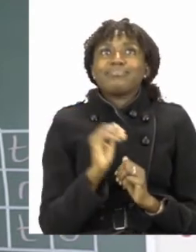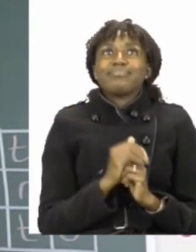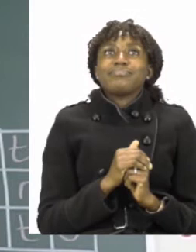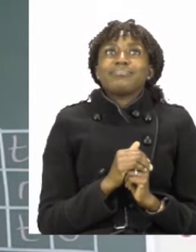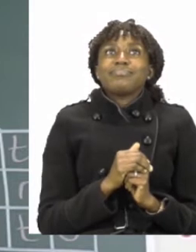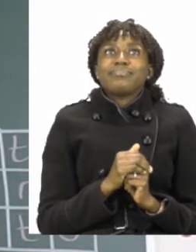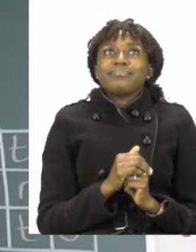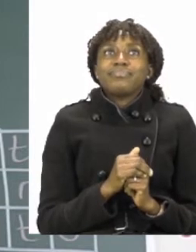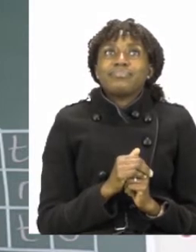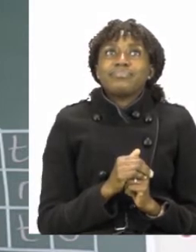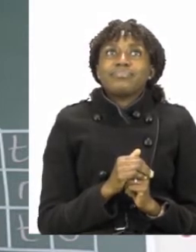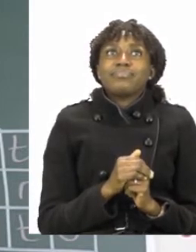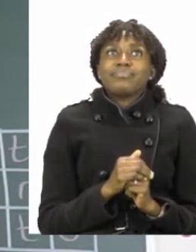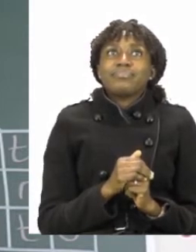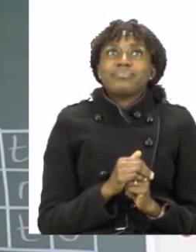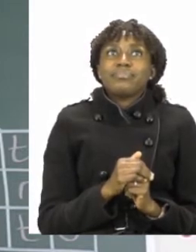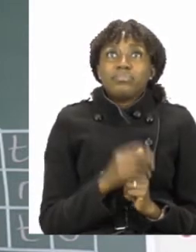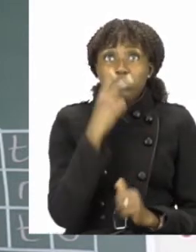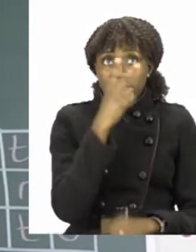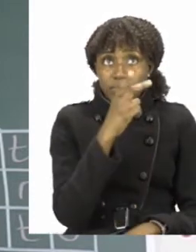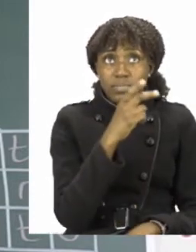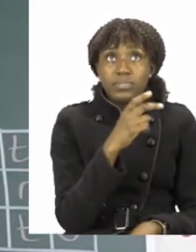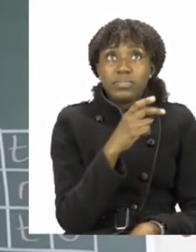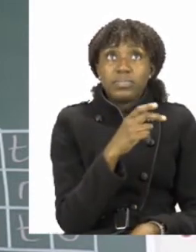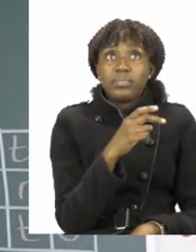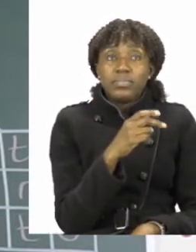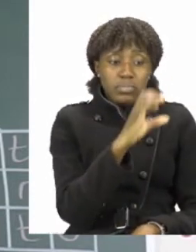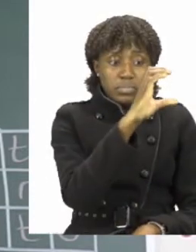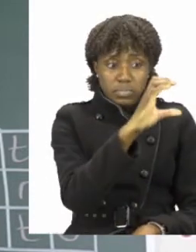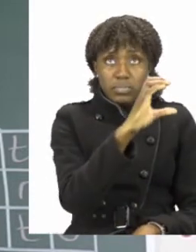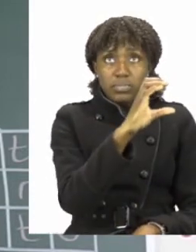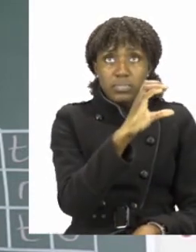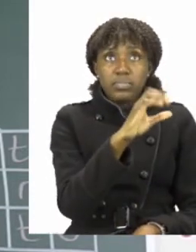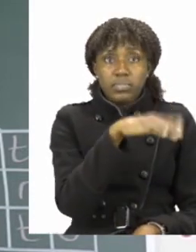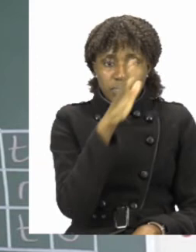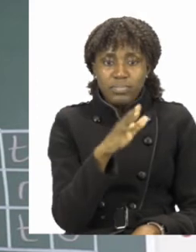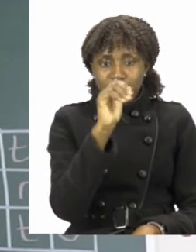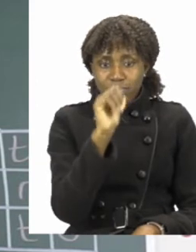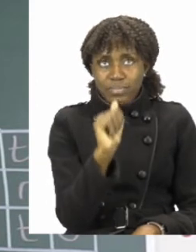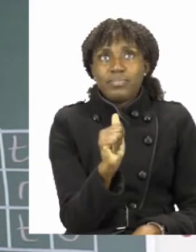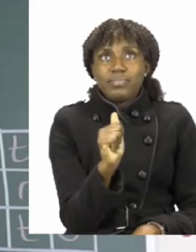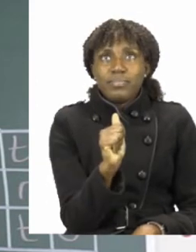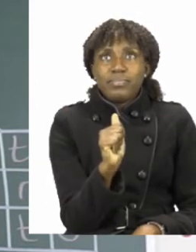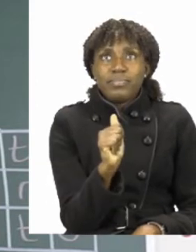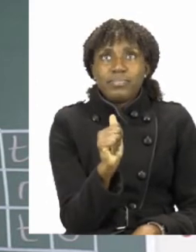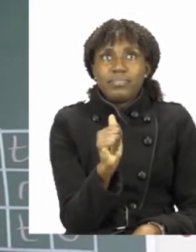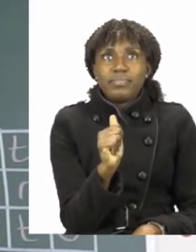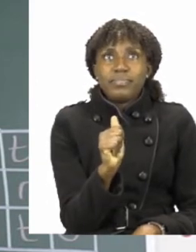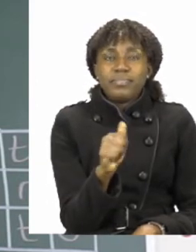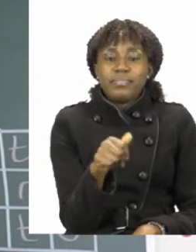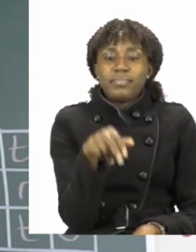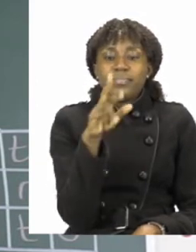word. The first letter we can see is a C. And then we go